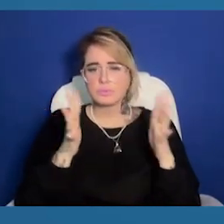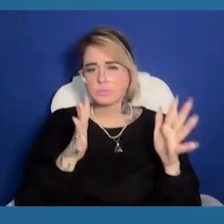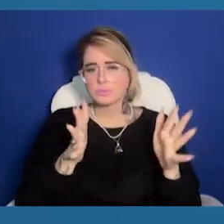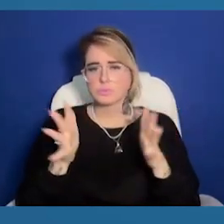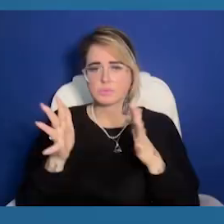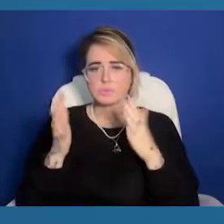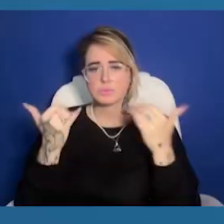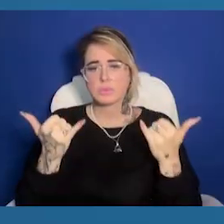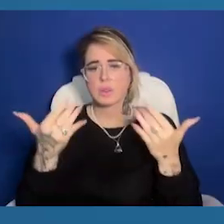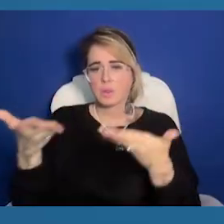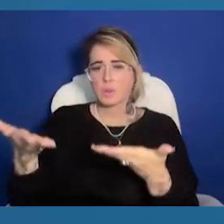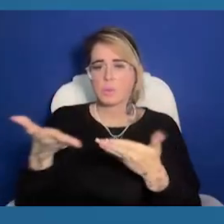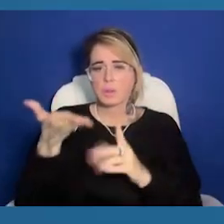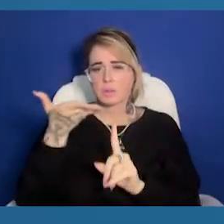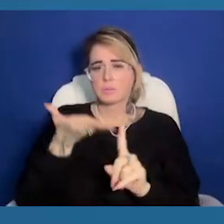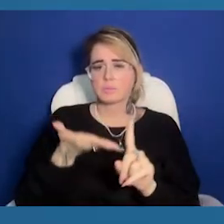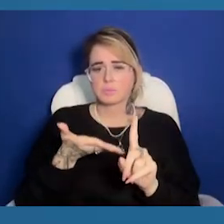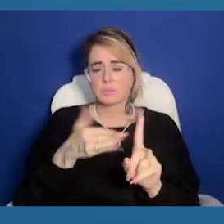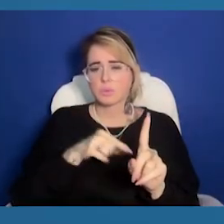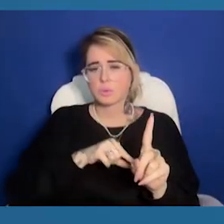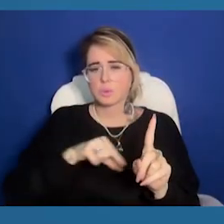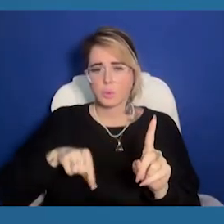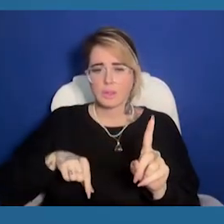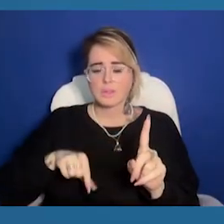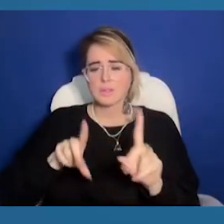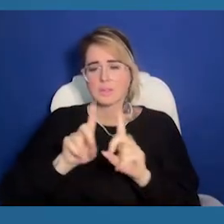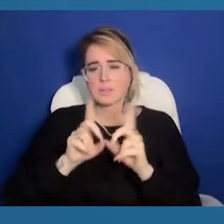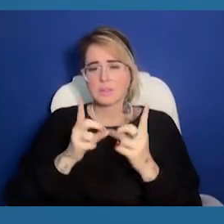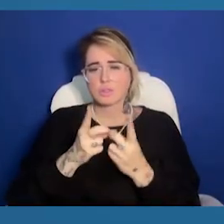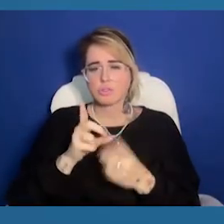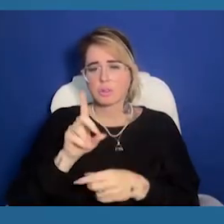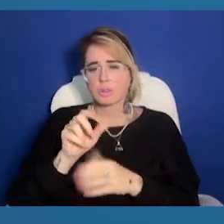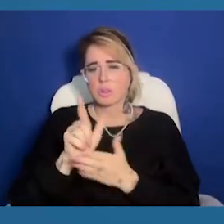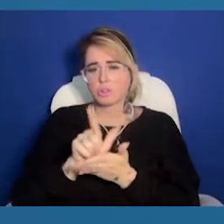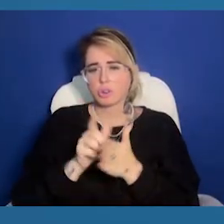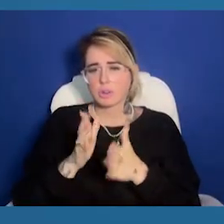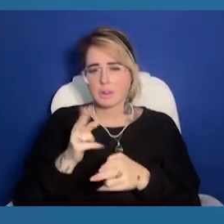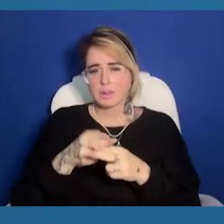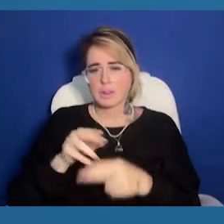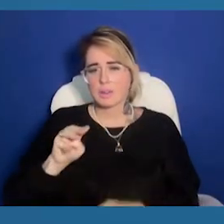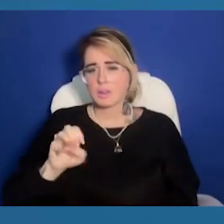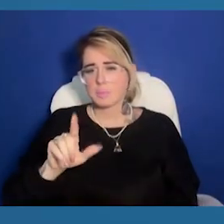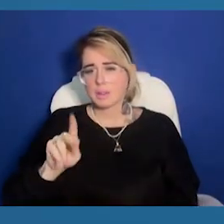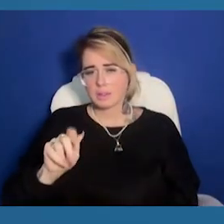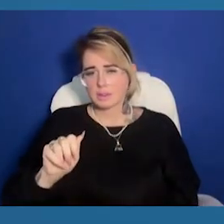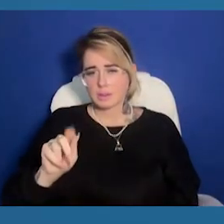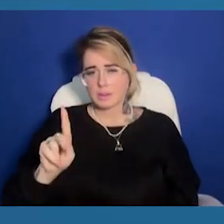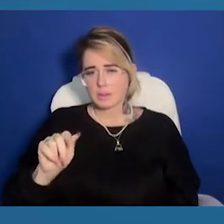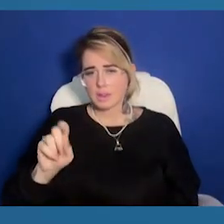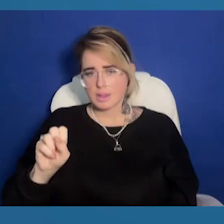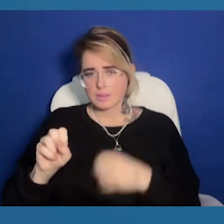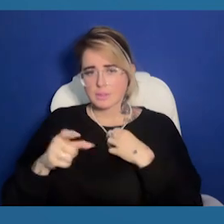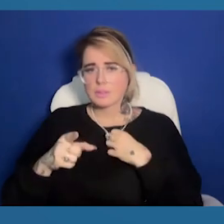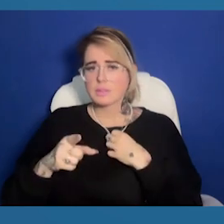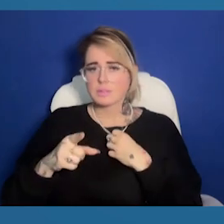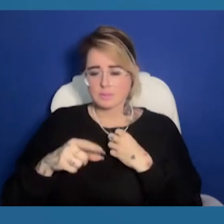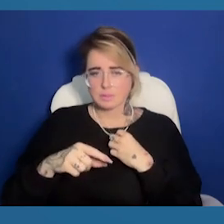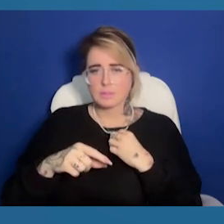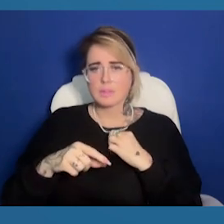Please welcome Queens District Attorney Melinda Katz. The great District Attorney, Melinda Katz.